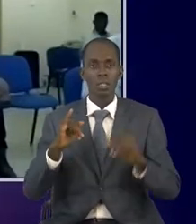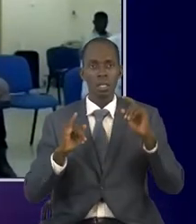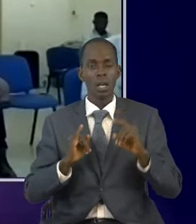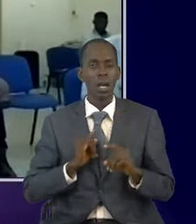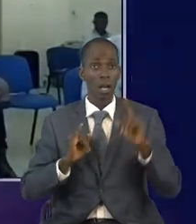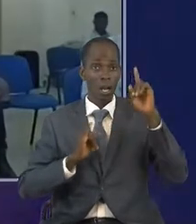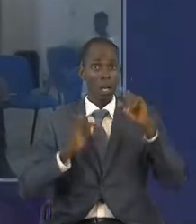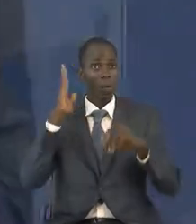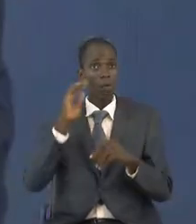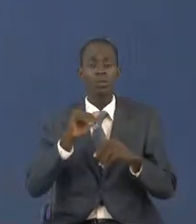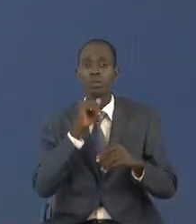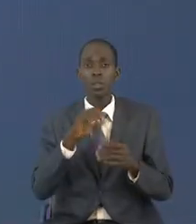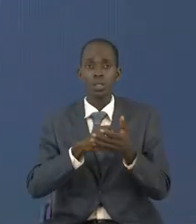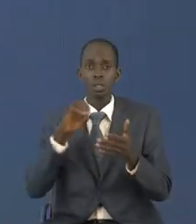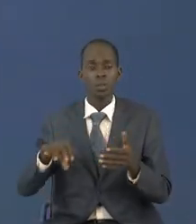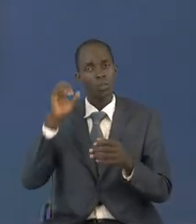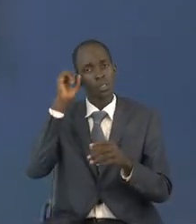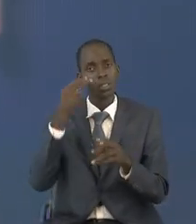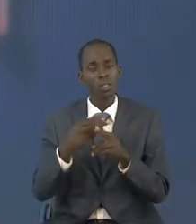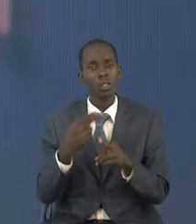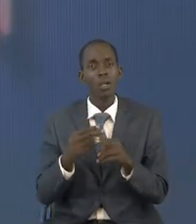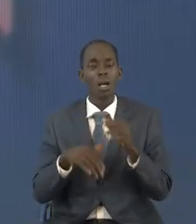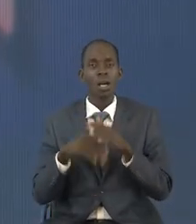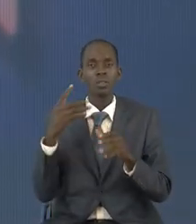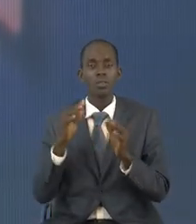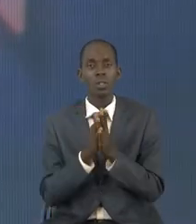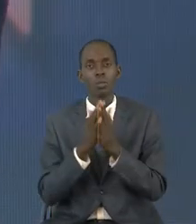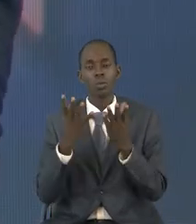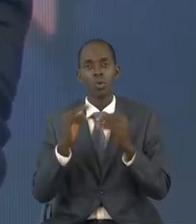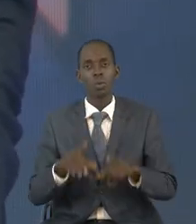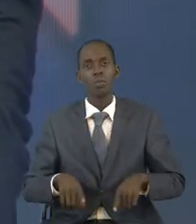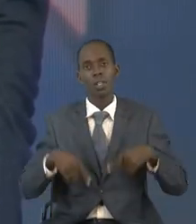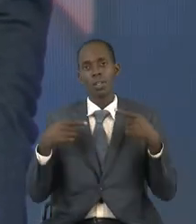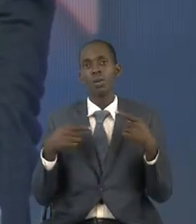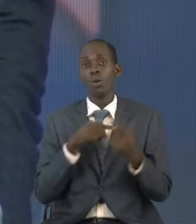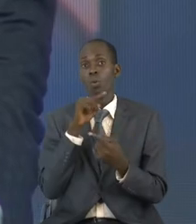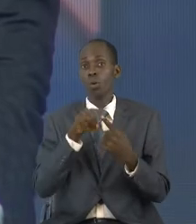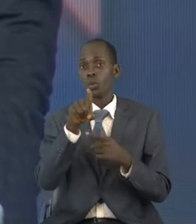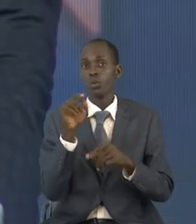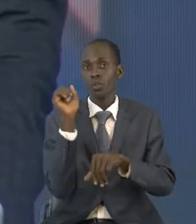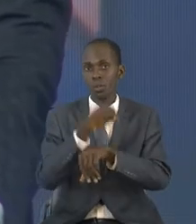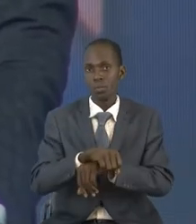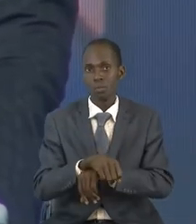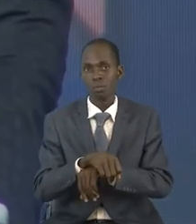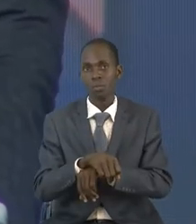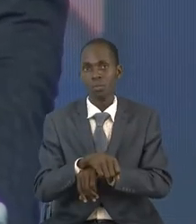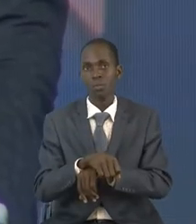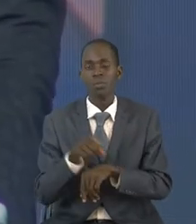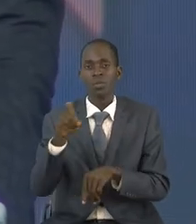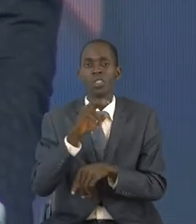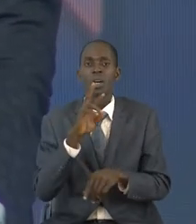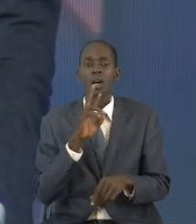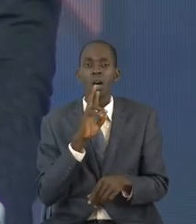his name out of the book of life. When you overcome, you are not overcome